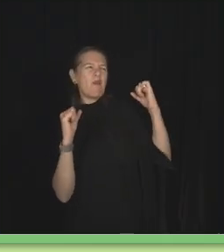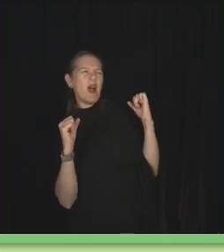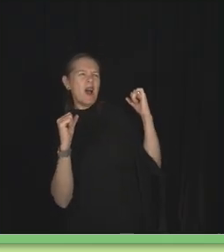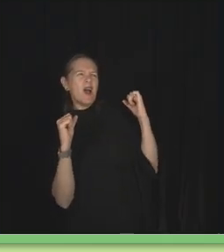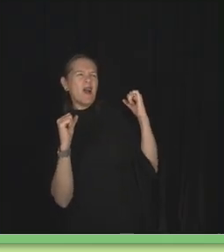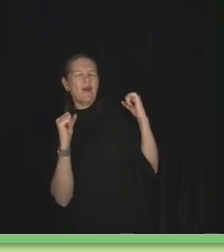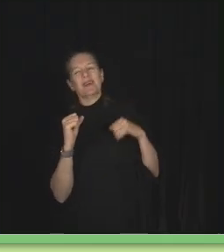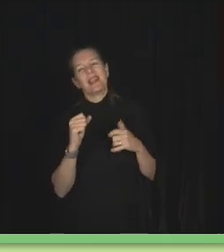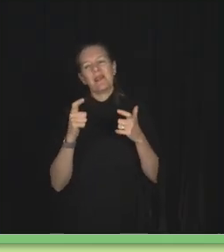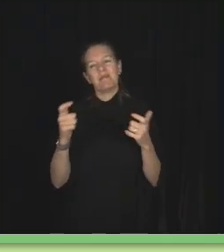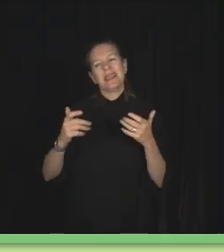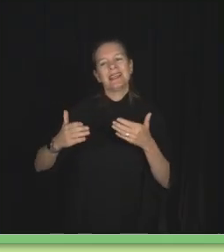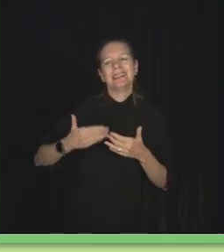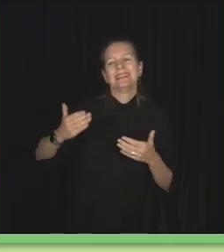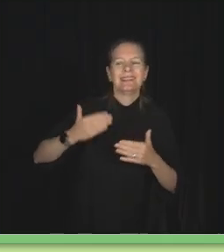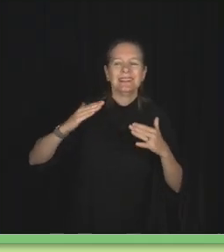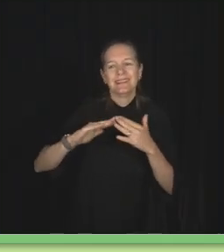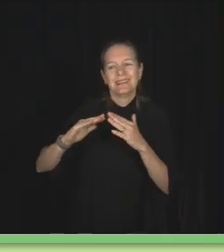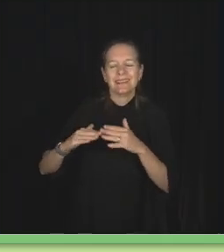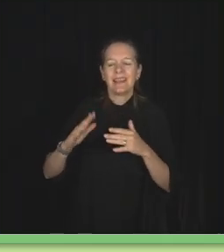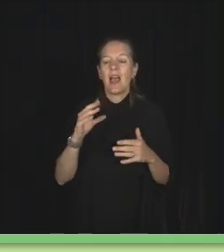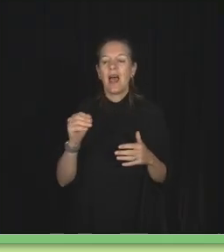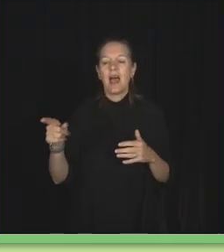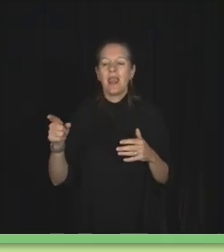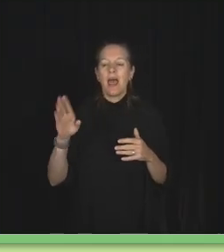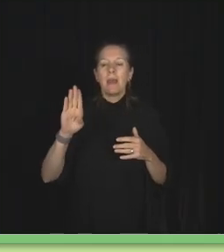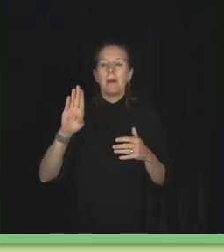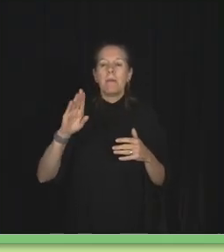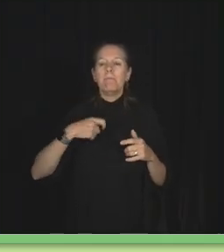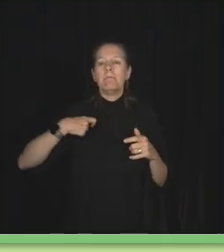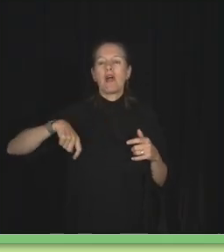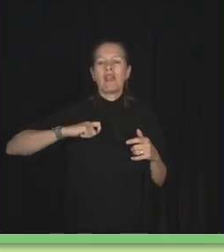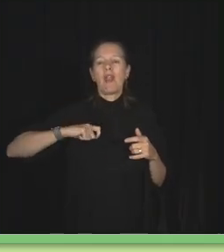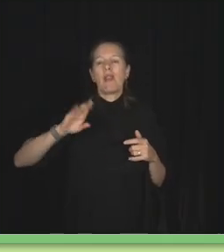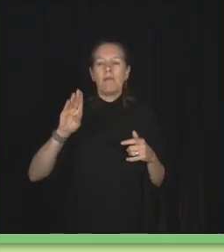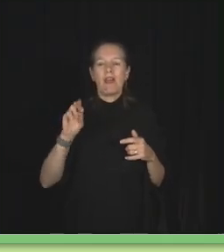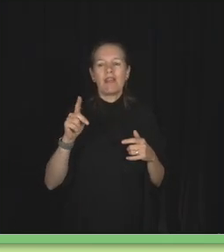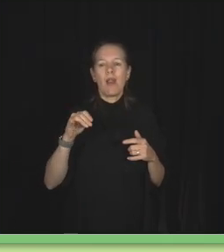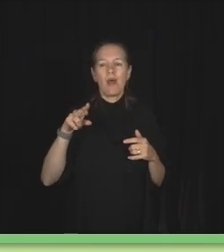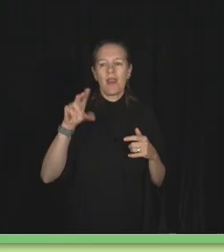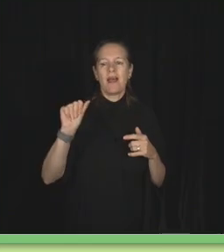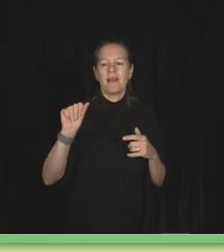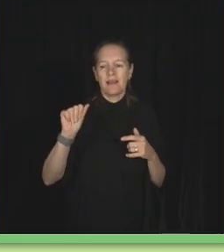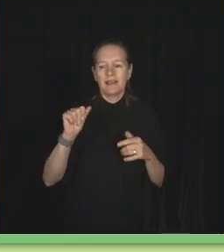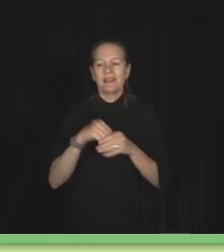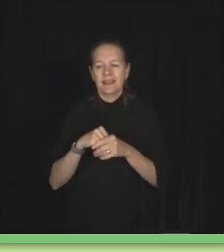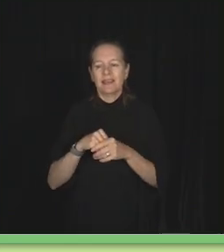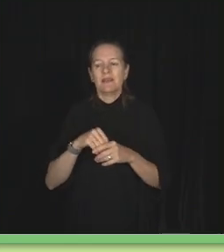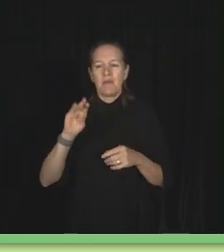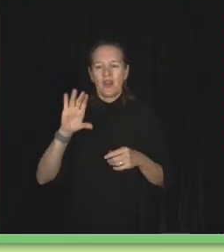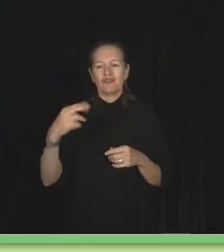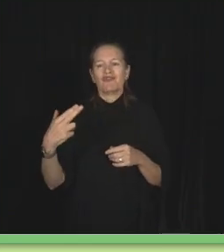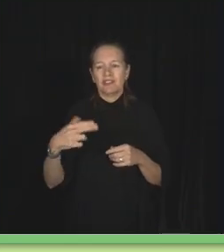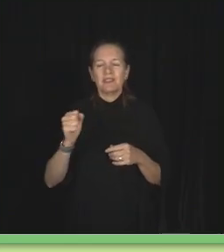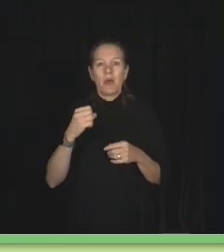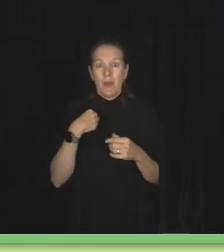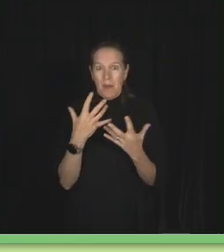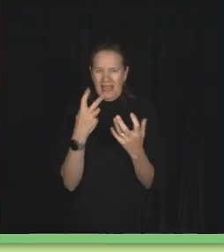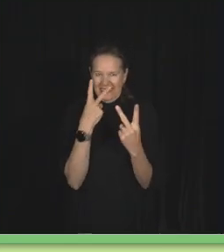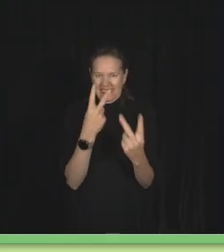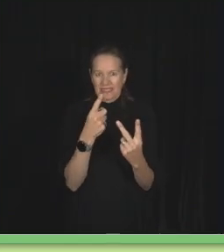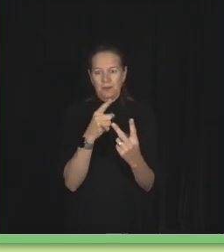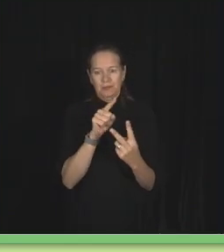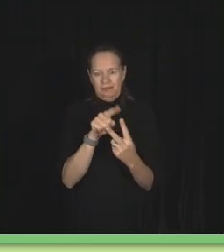the Big Easy, and Barcelona in March. So hope to see you all in all of these locations in 2026 and